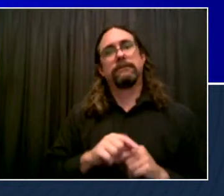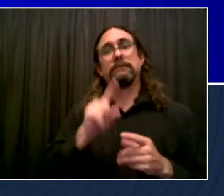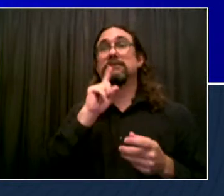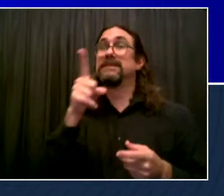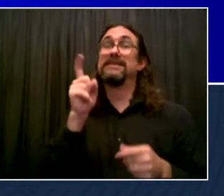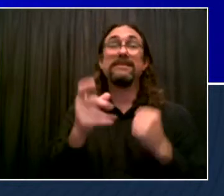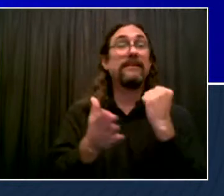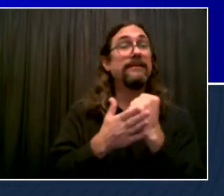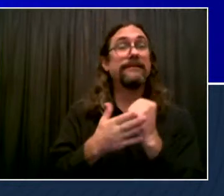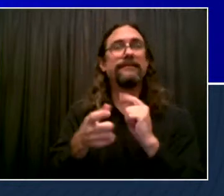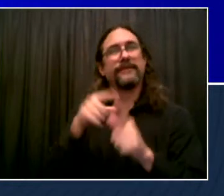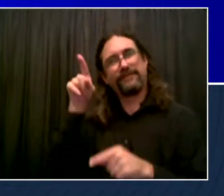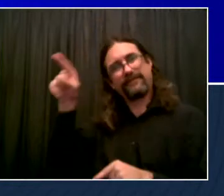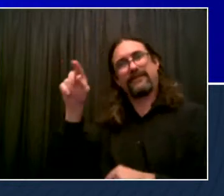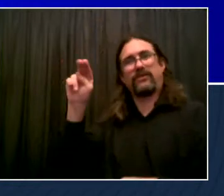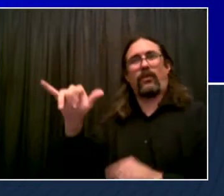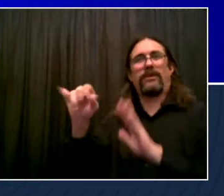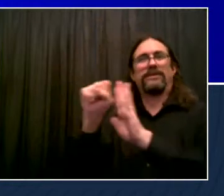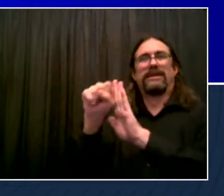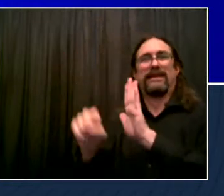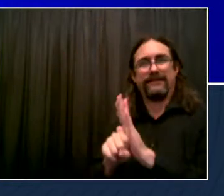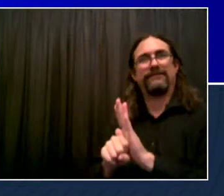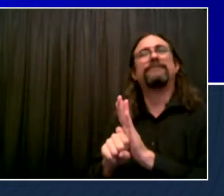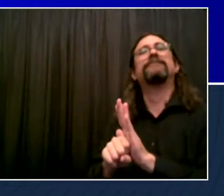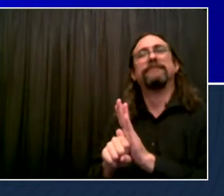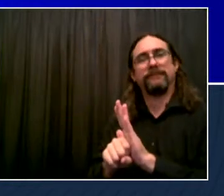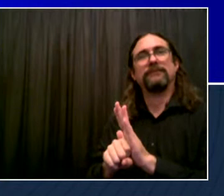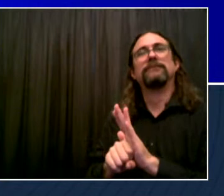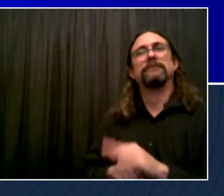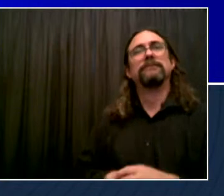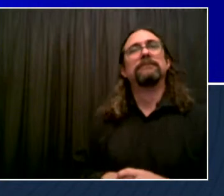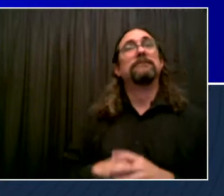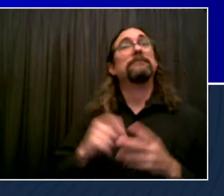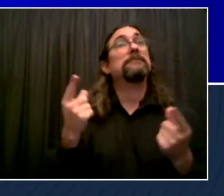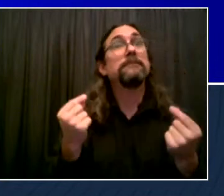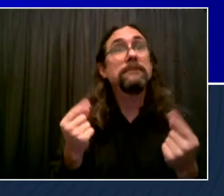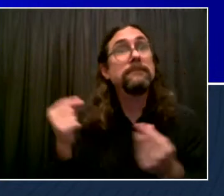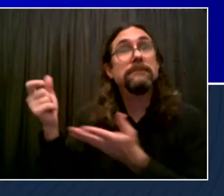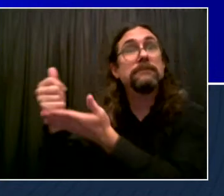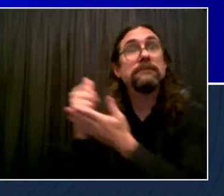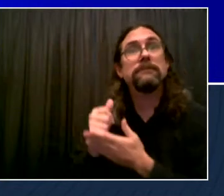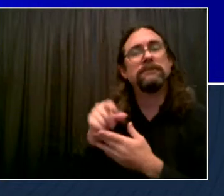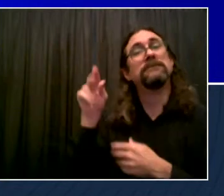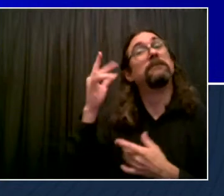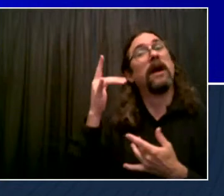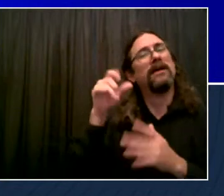sentences. They need to be moved quickly to the state. The state is being very cooperative. I want to thank everyone at the state government for